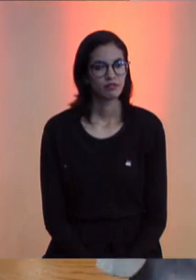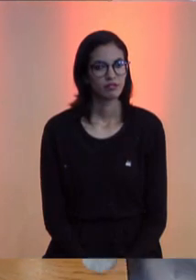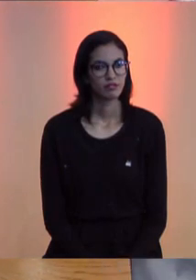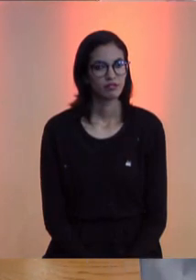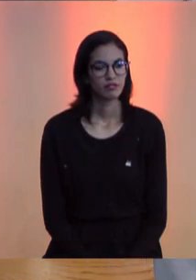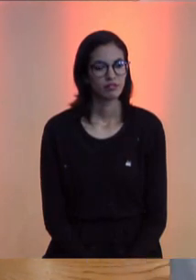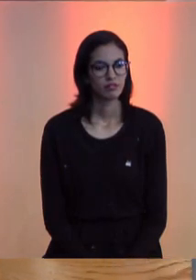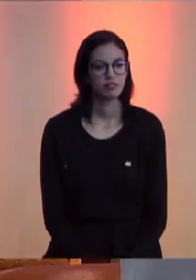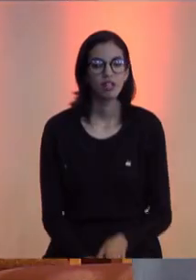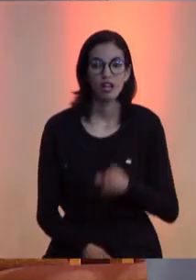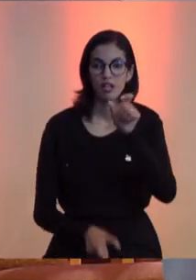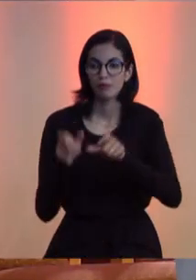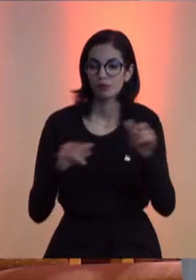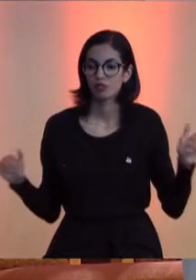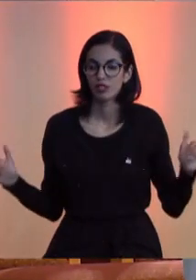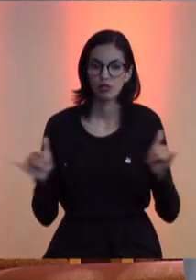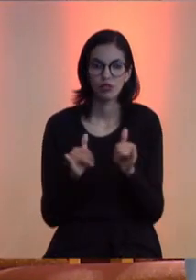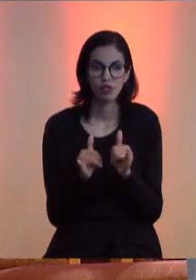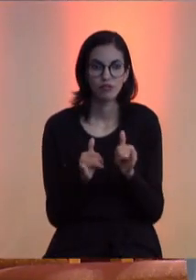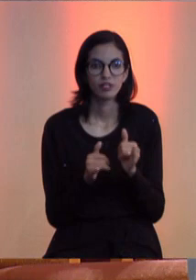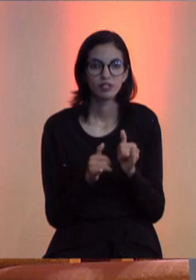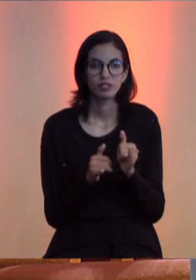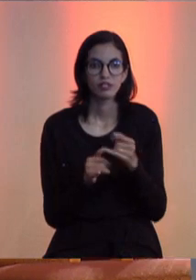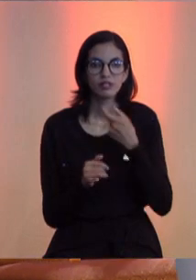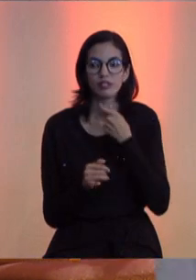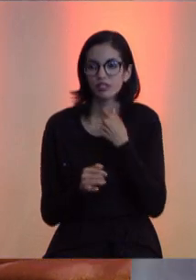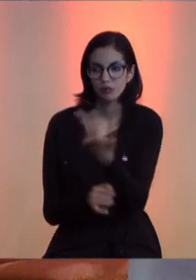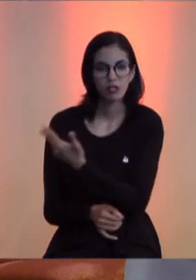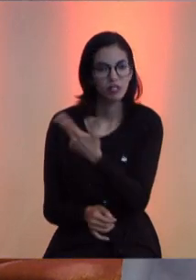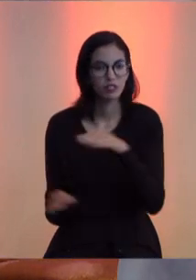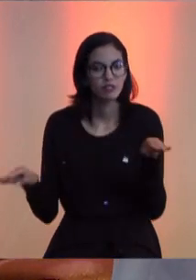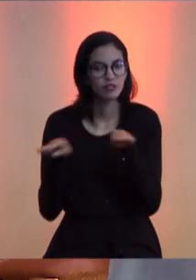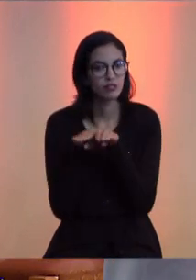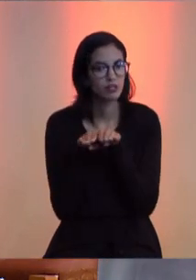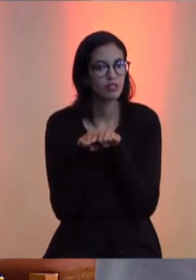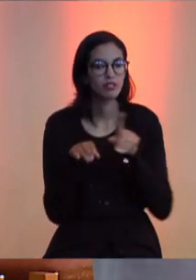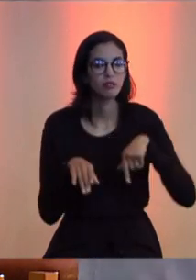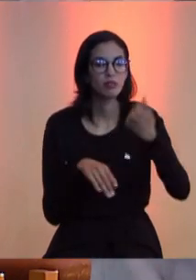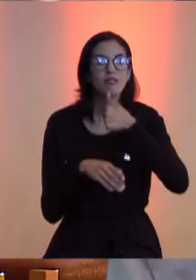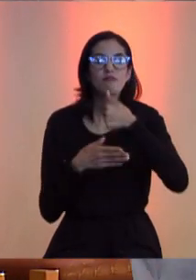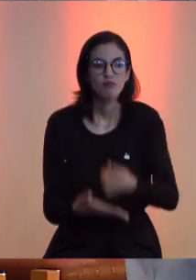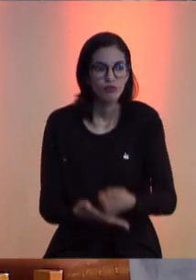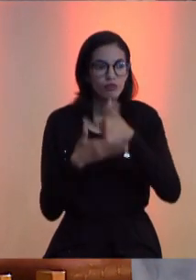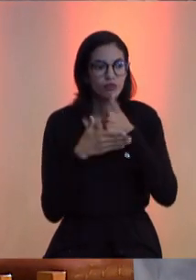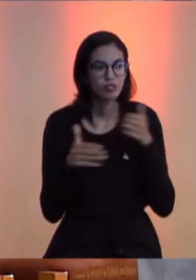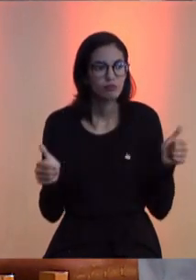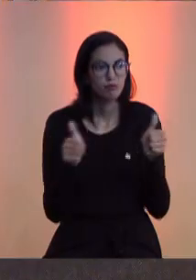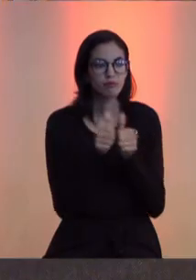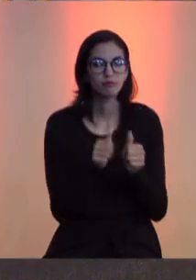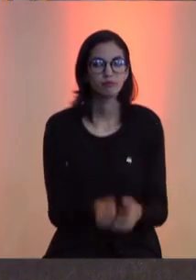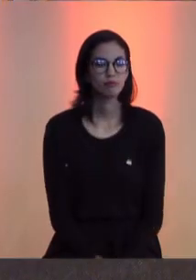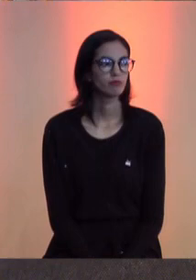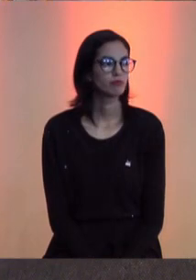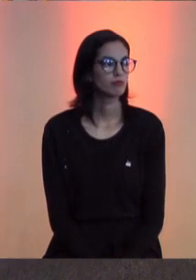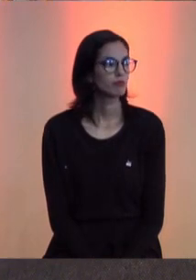les invito a los jóvenes que quieren ser como Shadrach, Meshach, y Abednego que se unan al bautismo right, mañana. Right, pastor? Sí, bien, pastor.